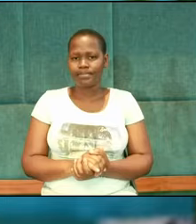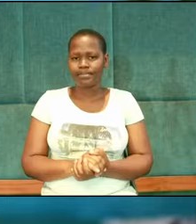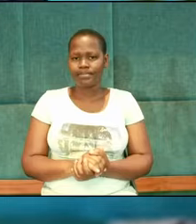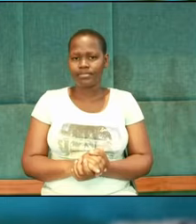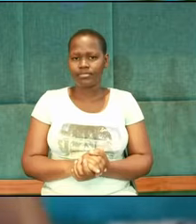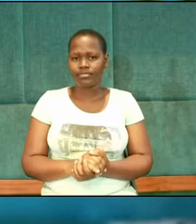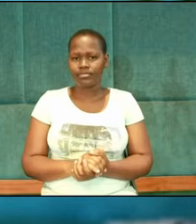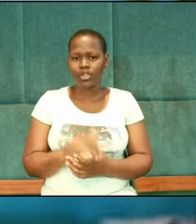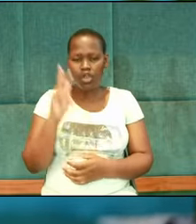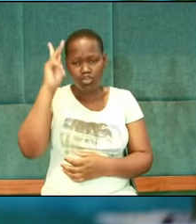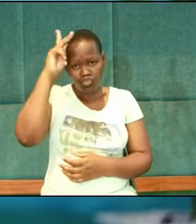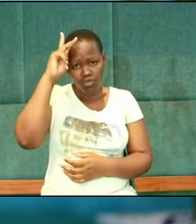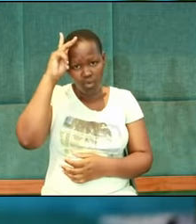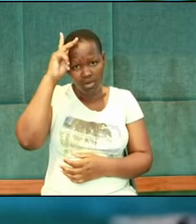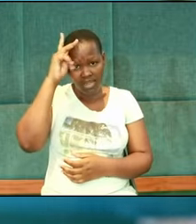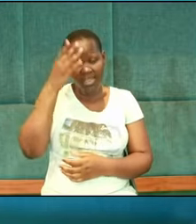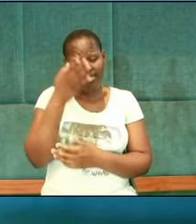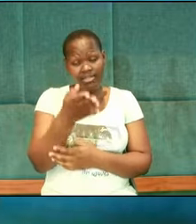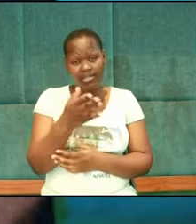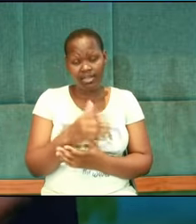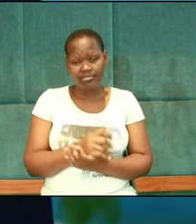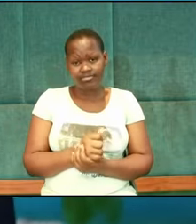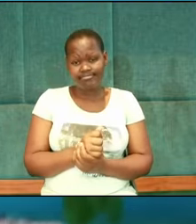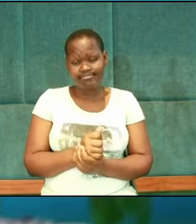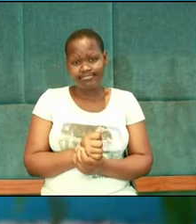There must be knowledge in that department.